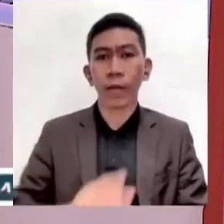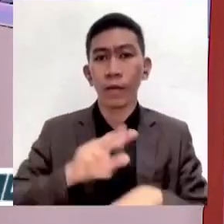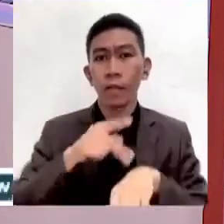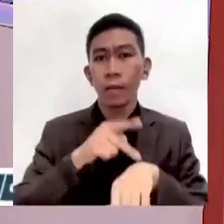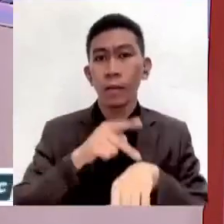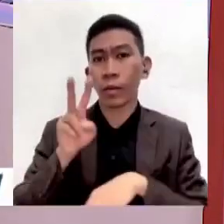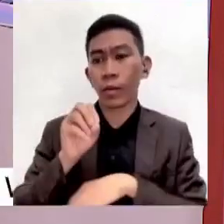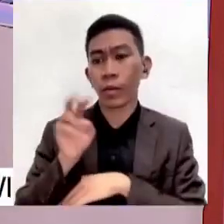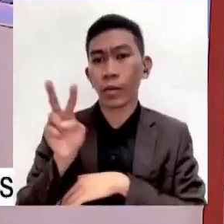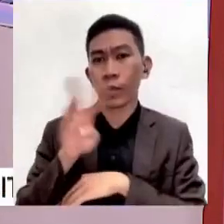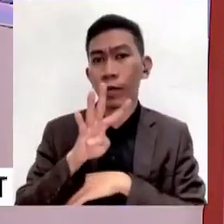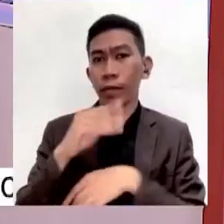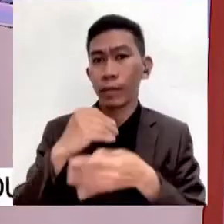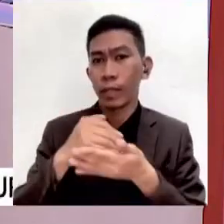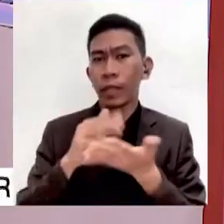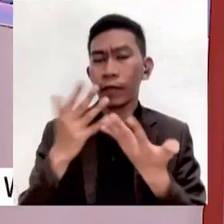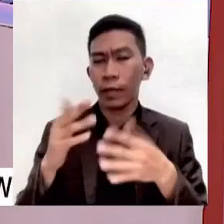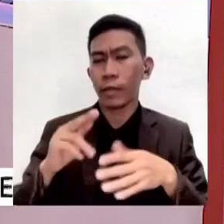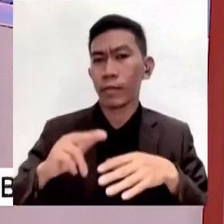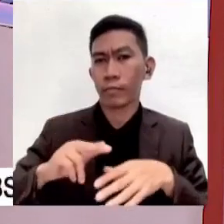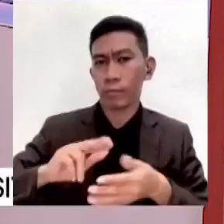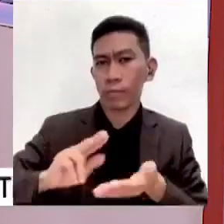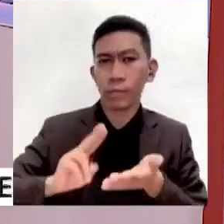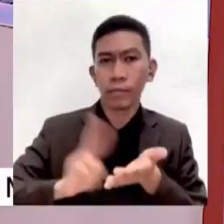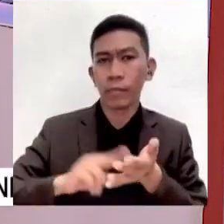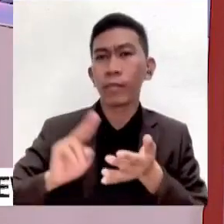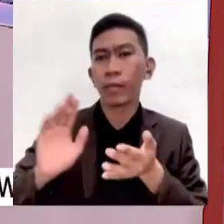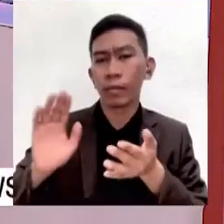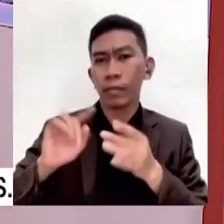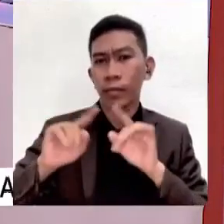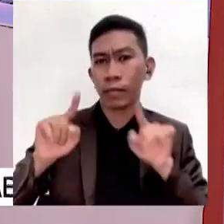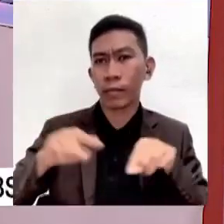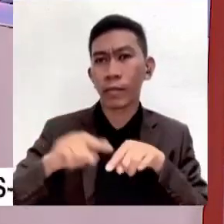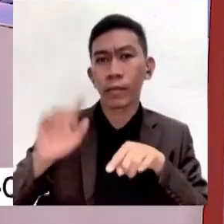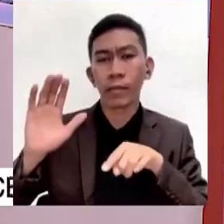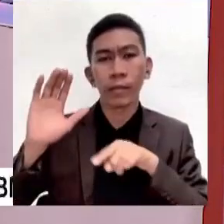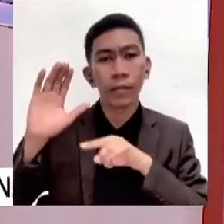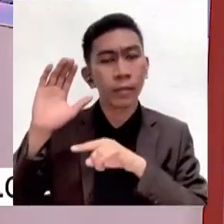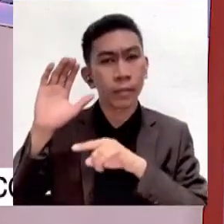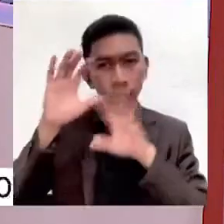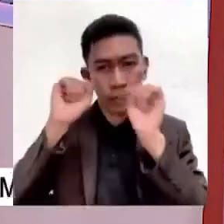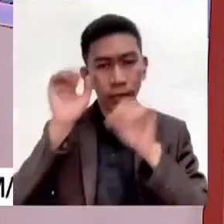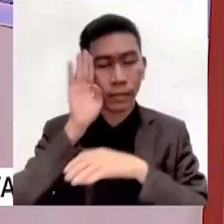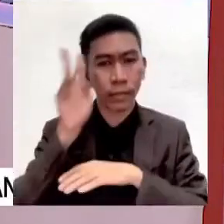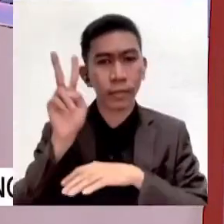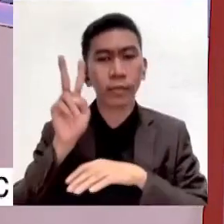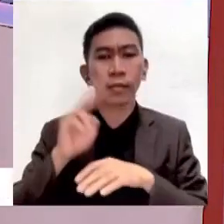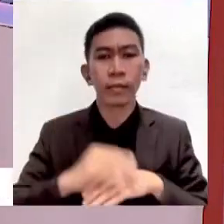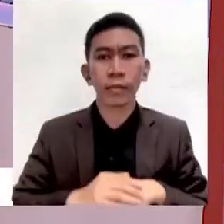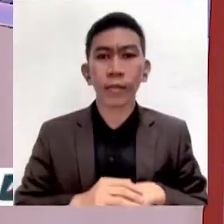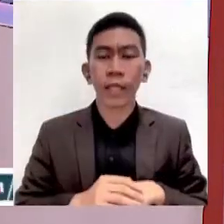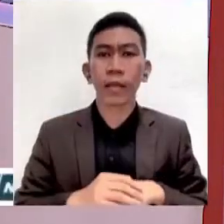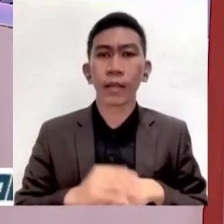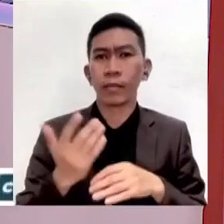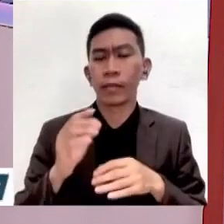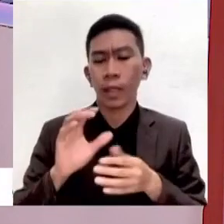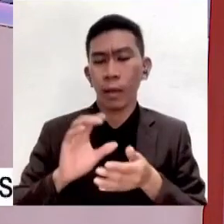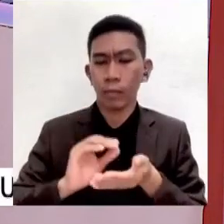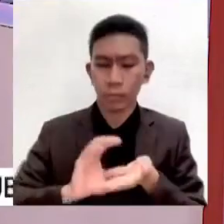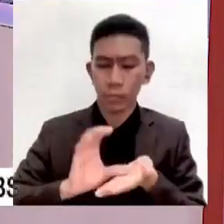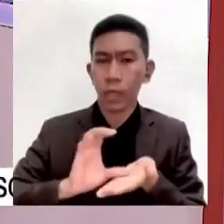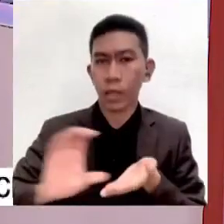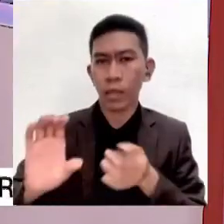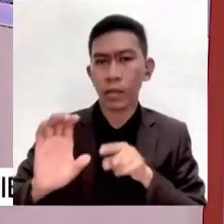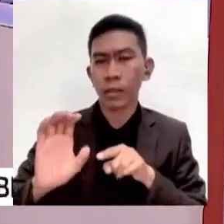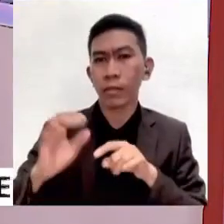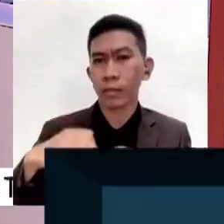law by President Ferdinand Marcos Jr., the bulk of the spending plan is allocated to education and infrastructure. Katrina Domingo tells